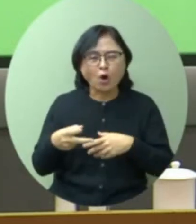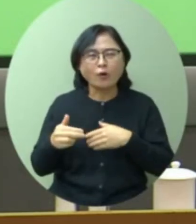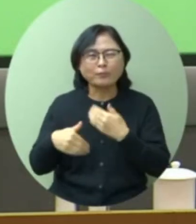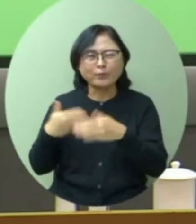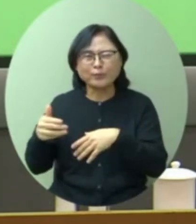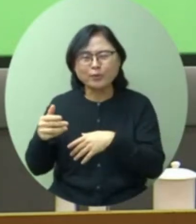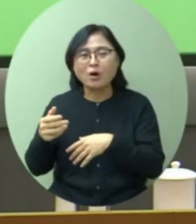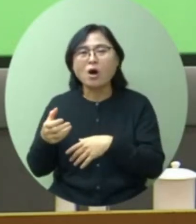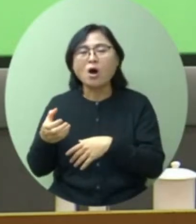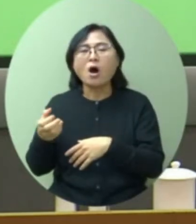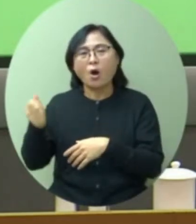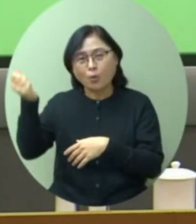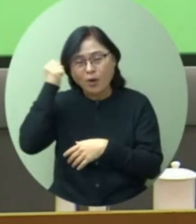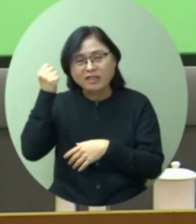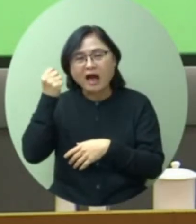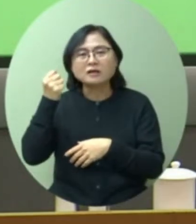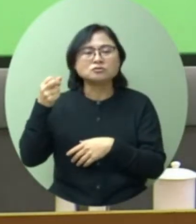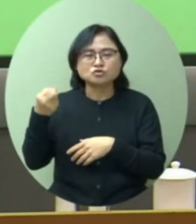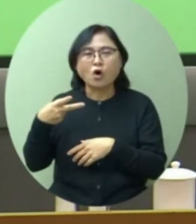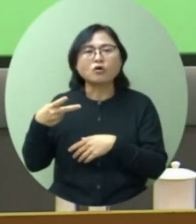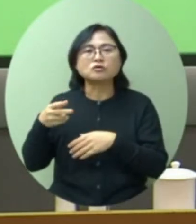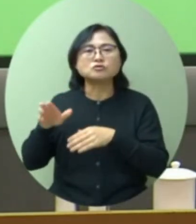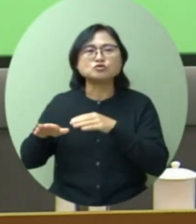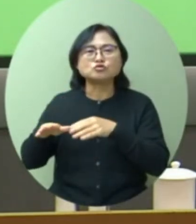households that are